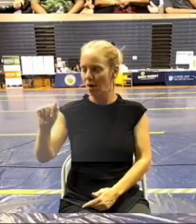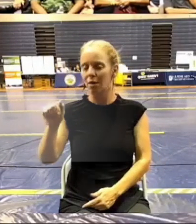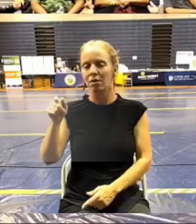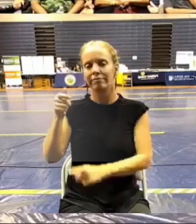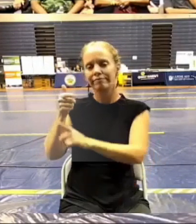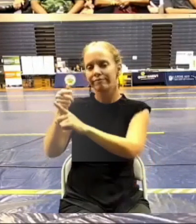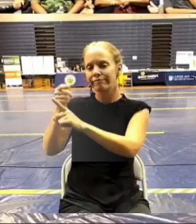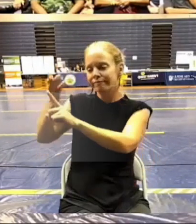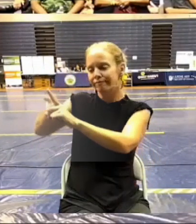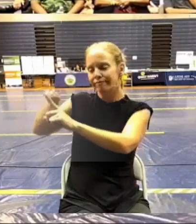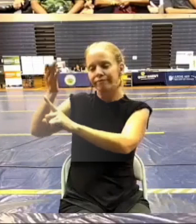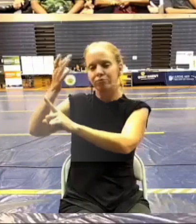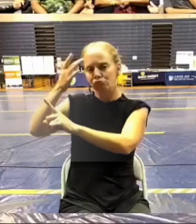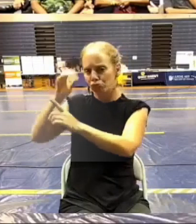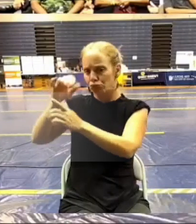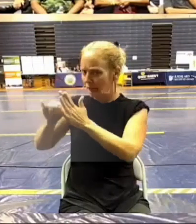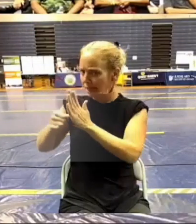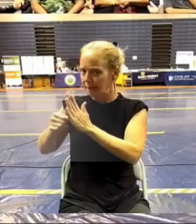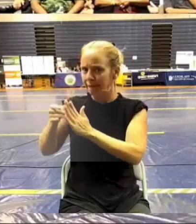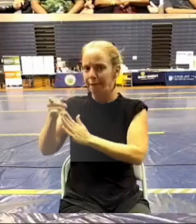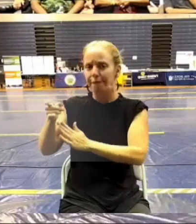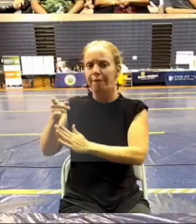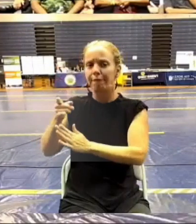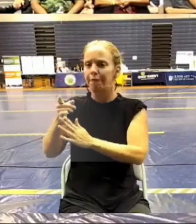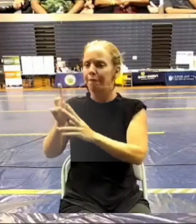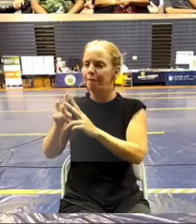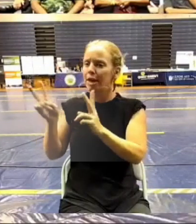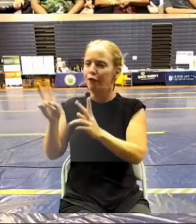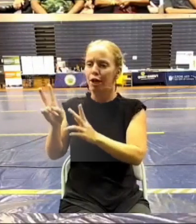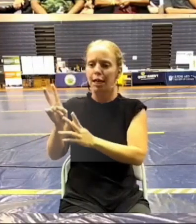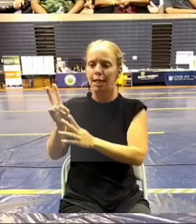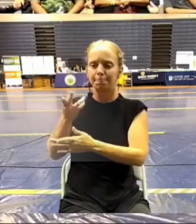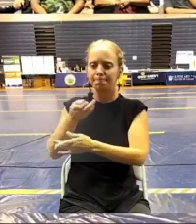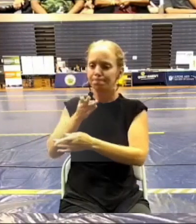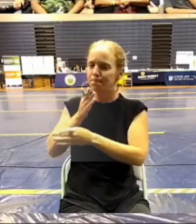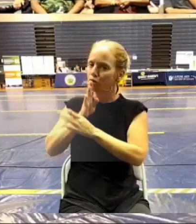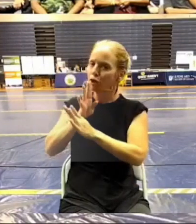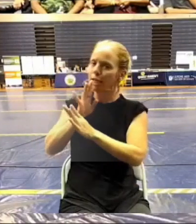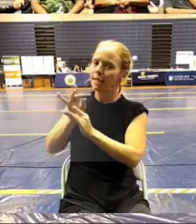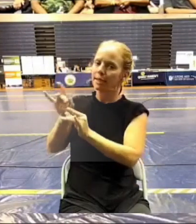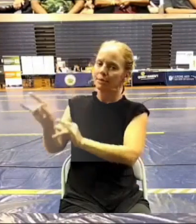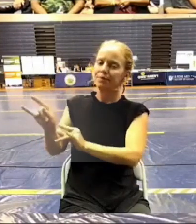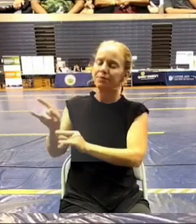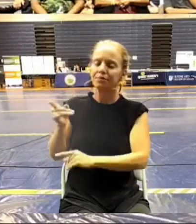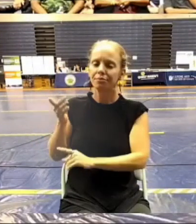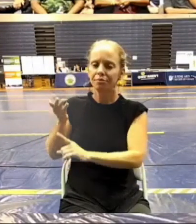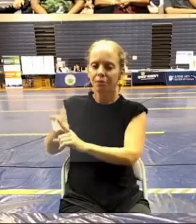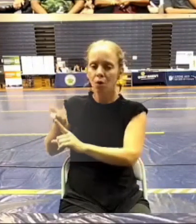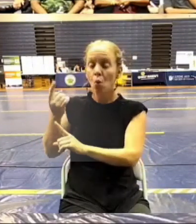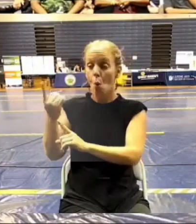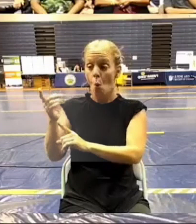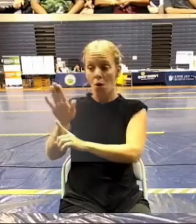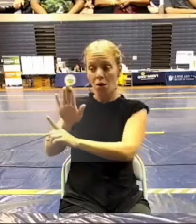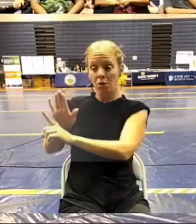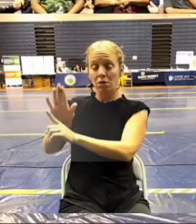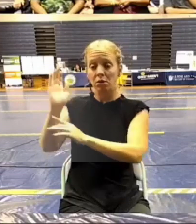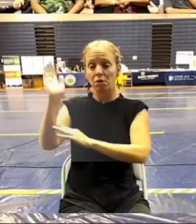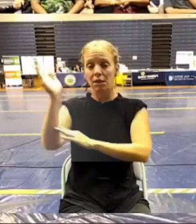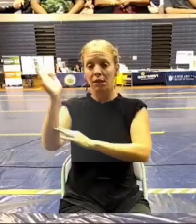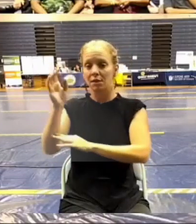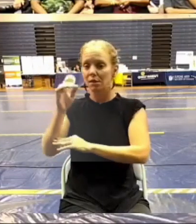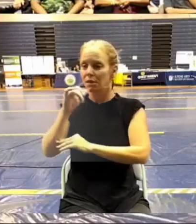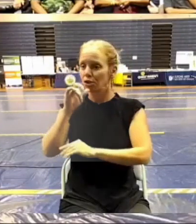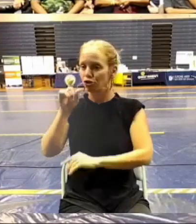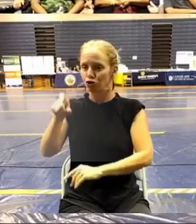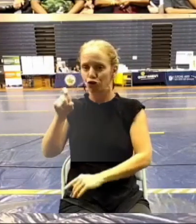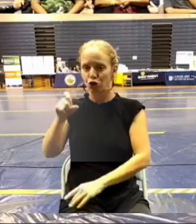Very impressive young man, very knowledgeable, very articulate. And what he said in one of his testimonies is that we should